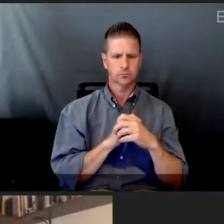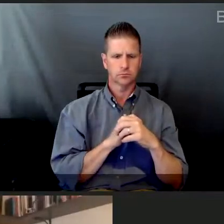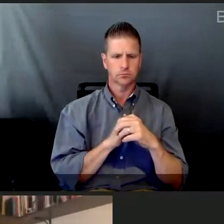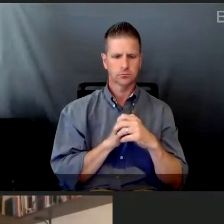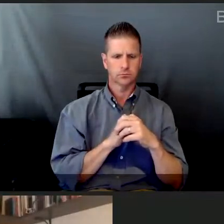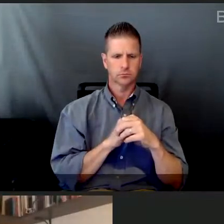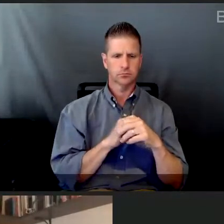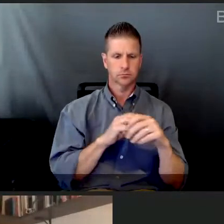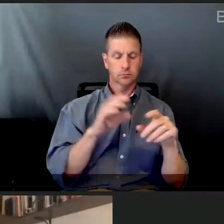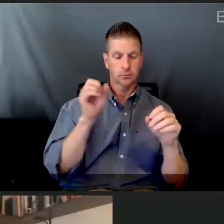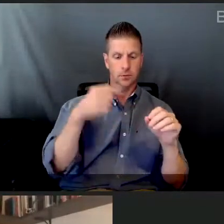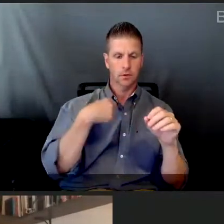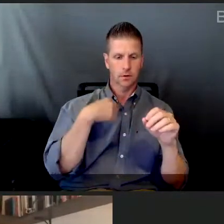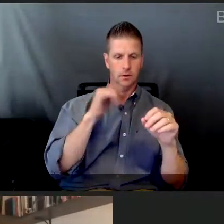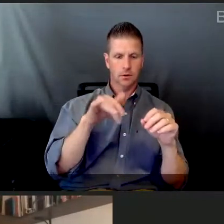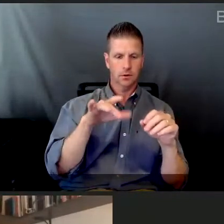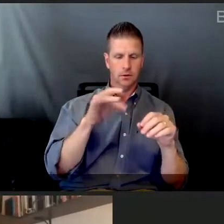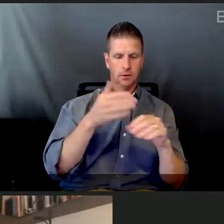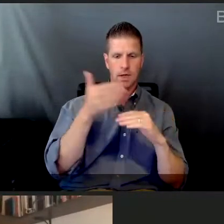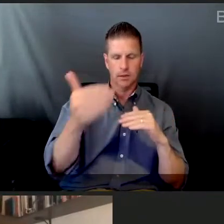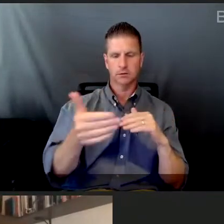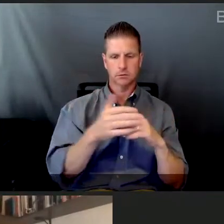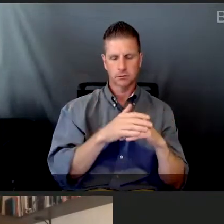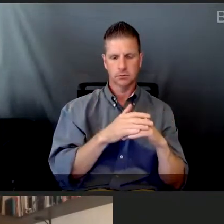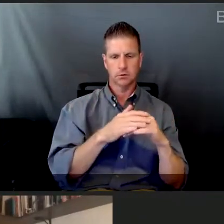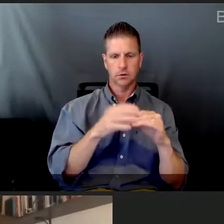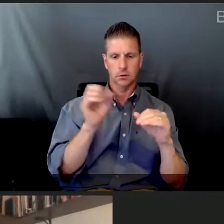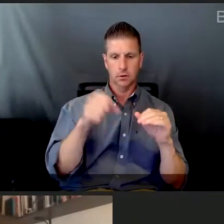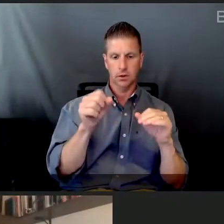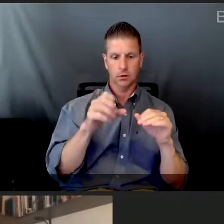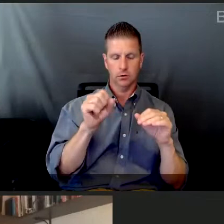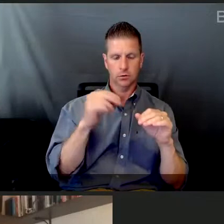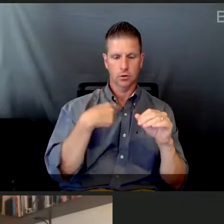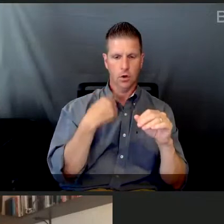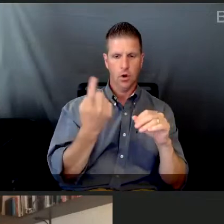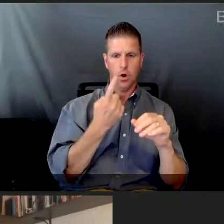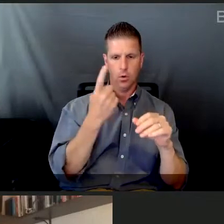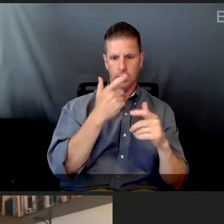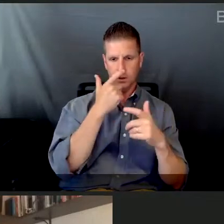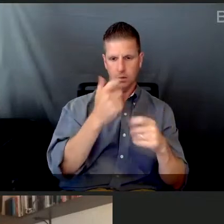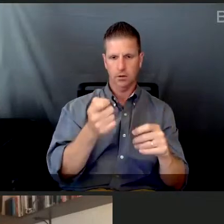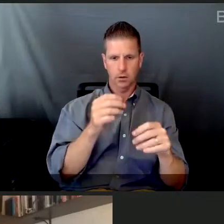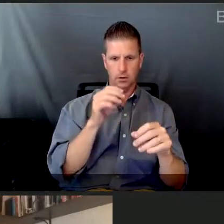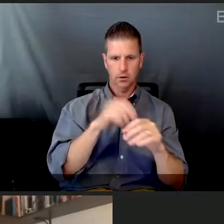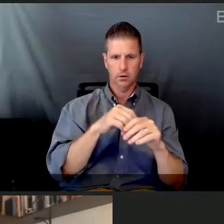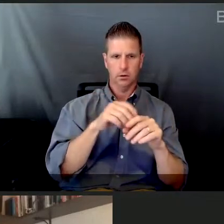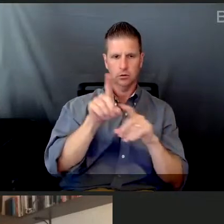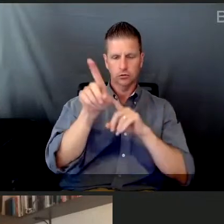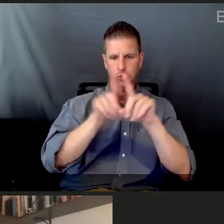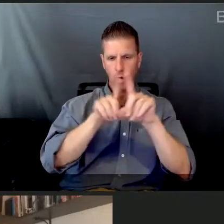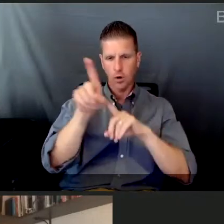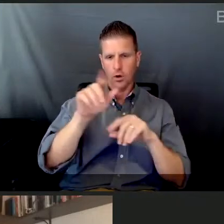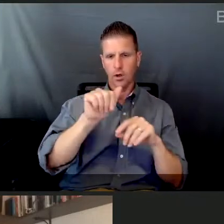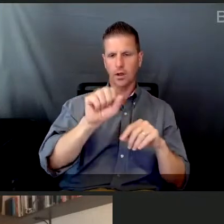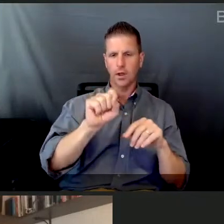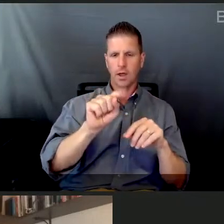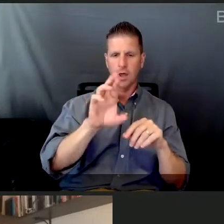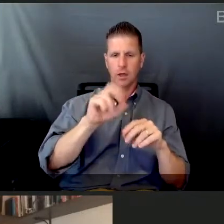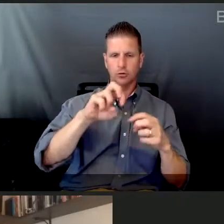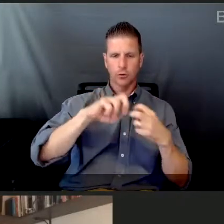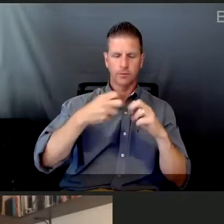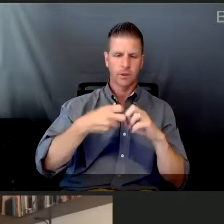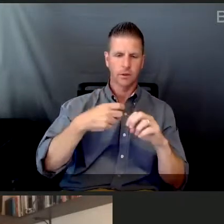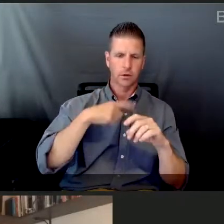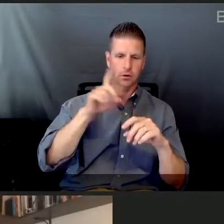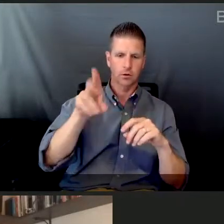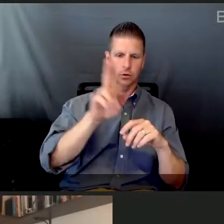Yeah, I guess I can pick up next. So I was always interested in astronomy and astrophysics. I went to the University